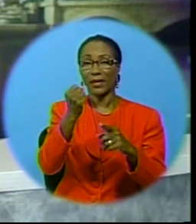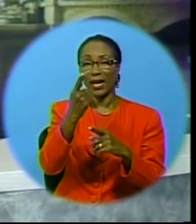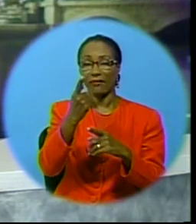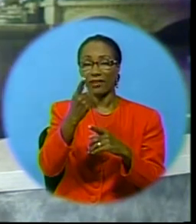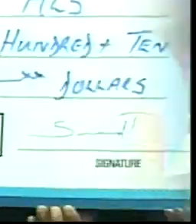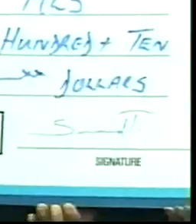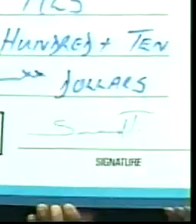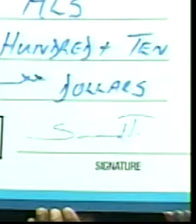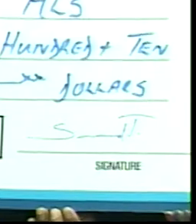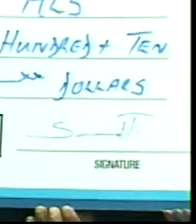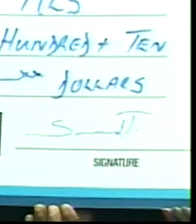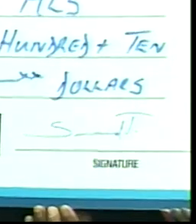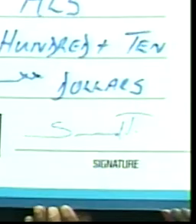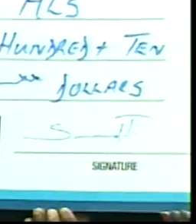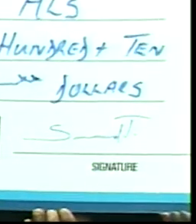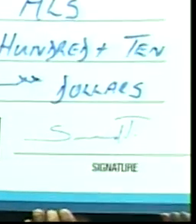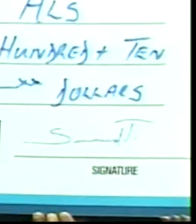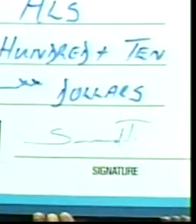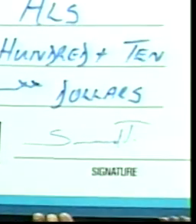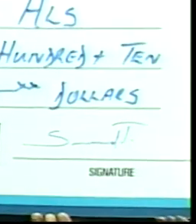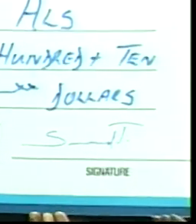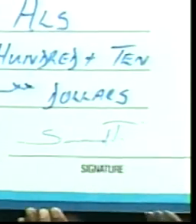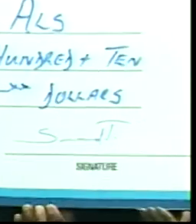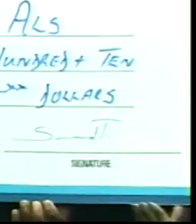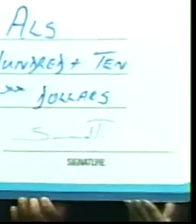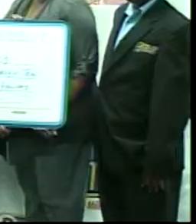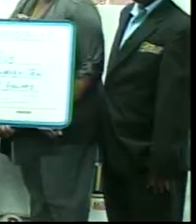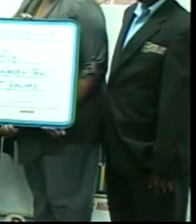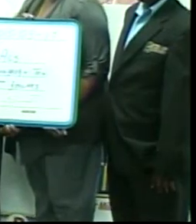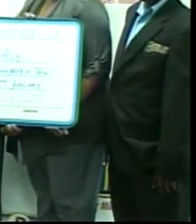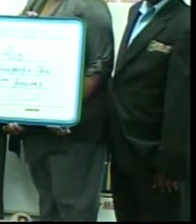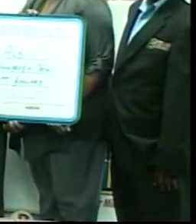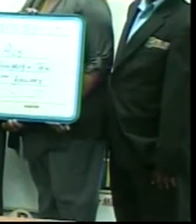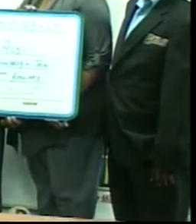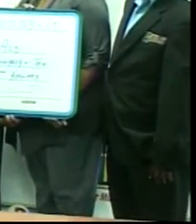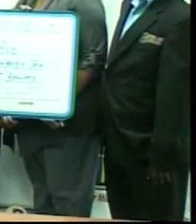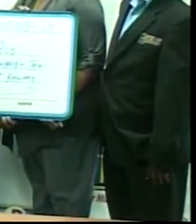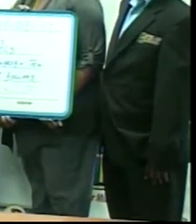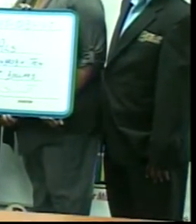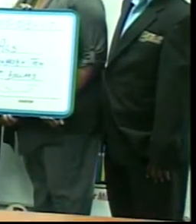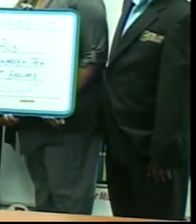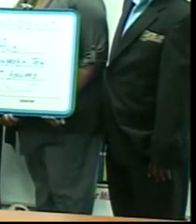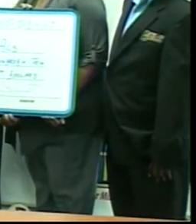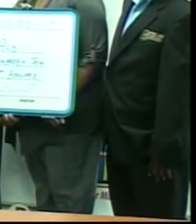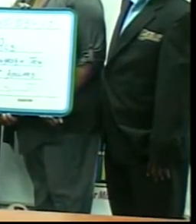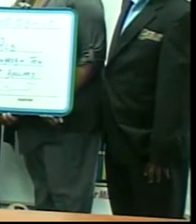The latest is Merville Alves, who this morning collected his prize of